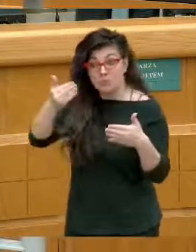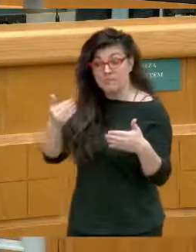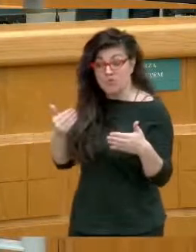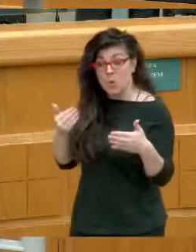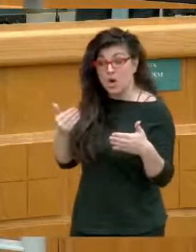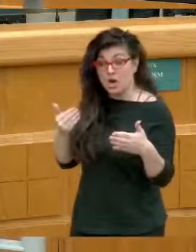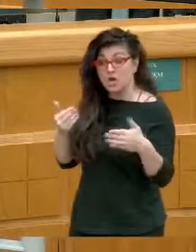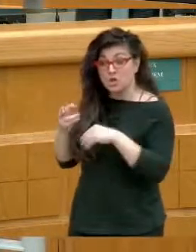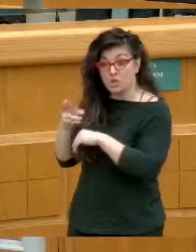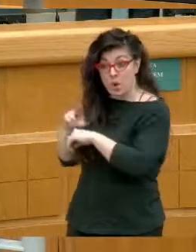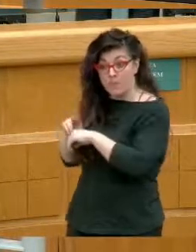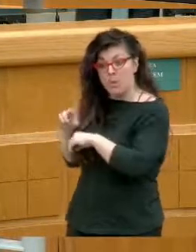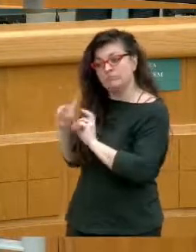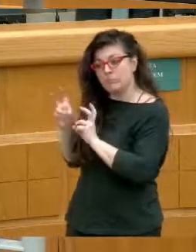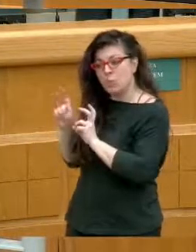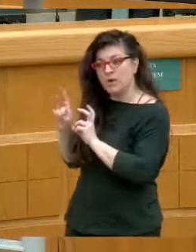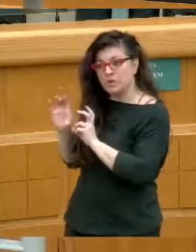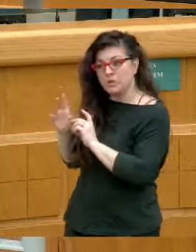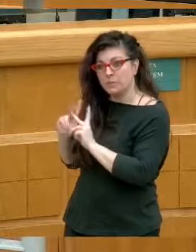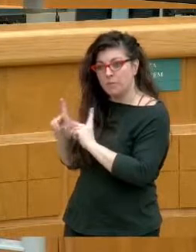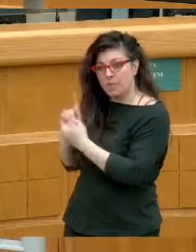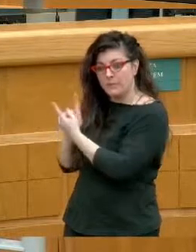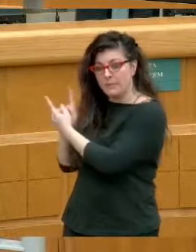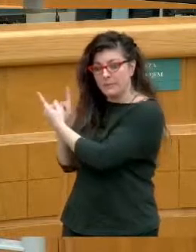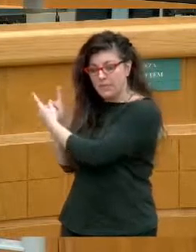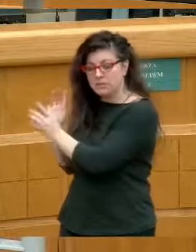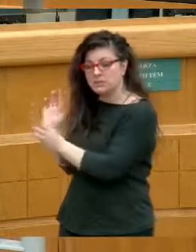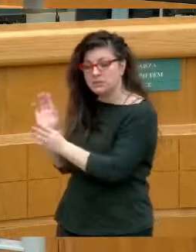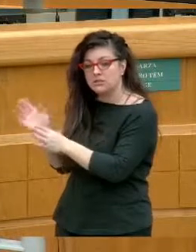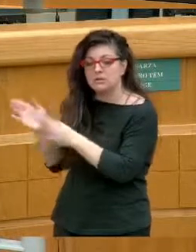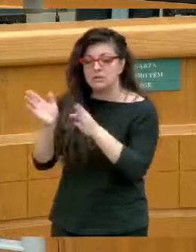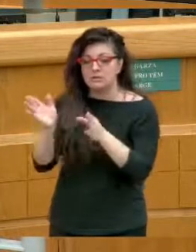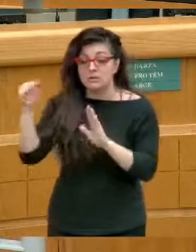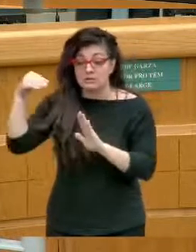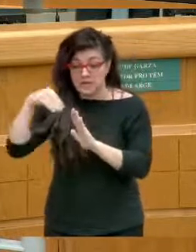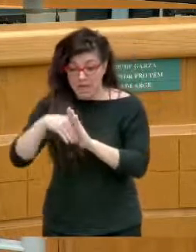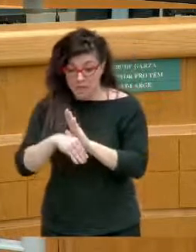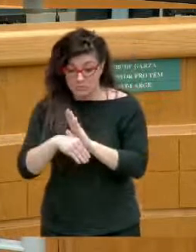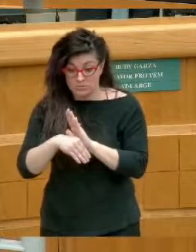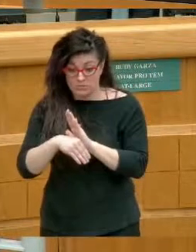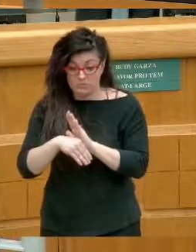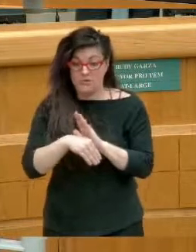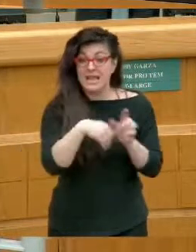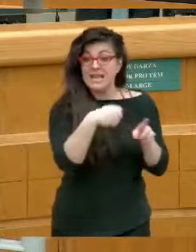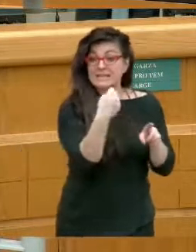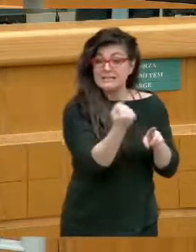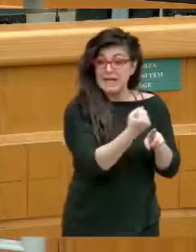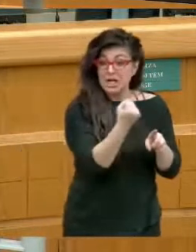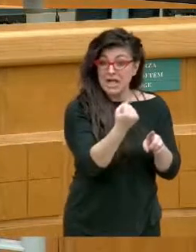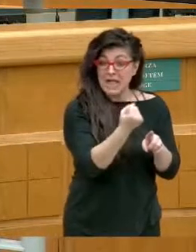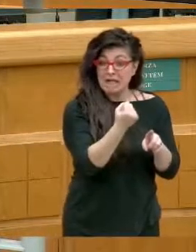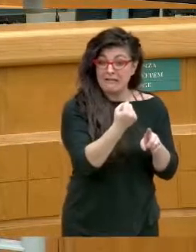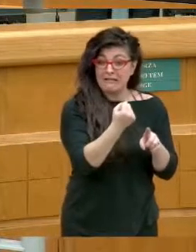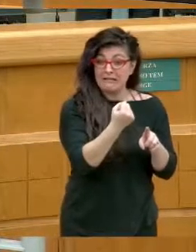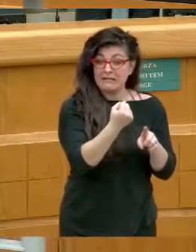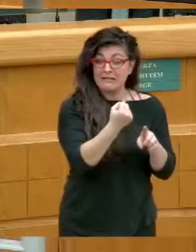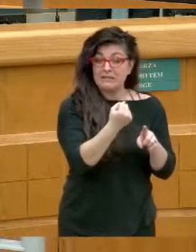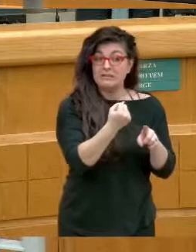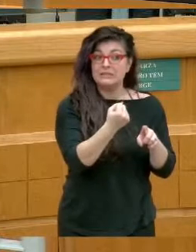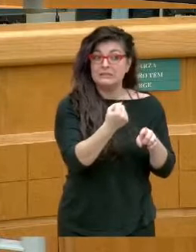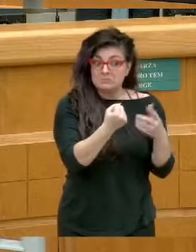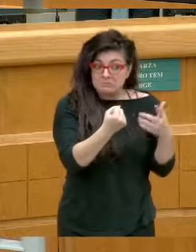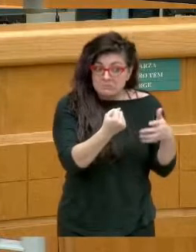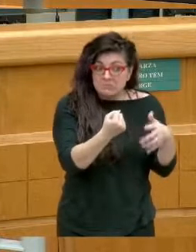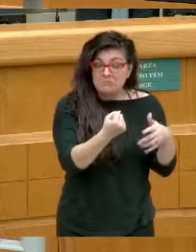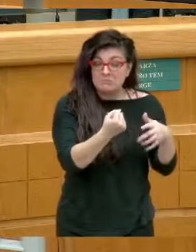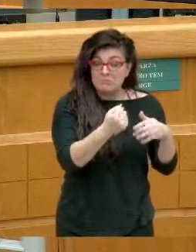we've defined it here. And if we were all in bubbles on Saturday, then transmission wouldn't occur and the